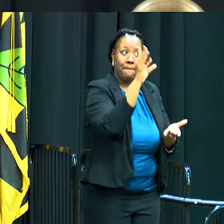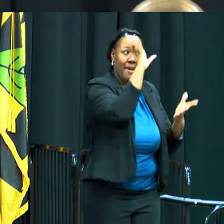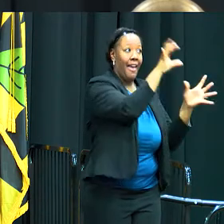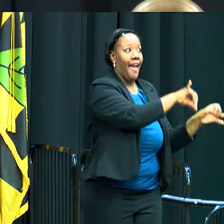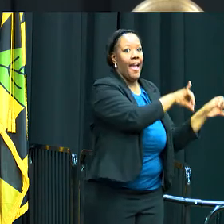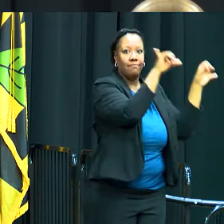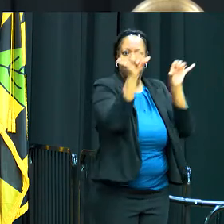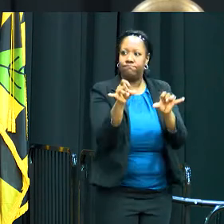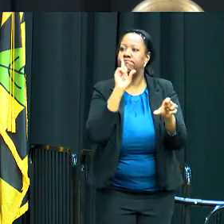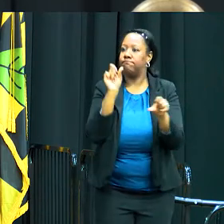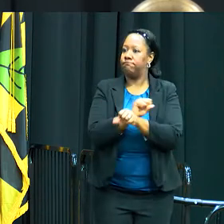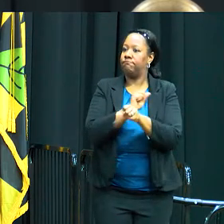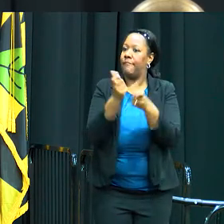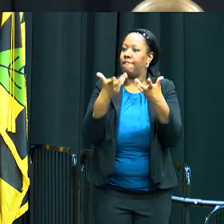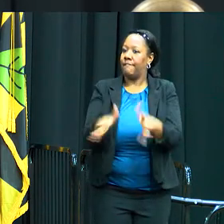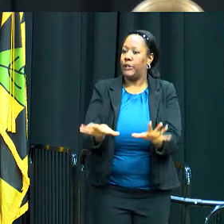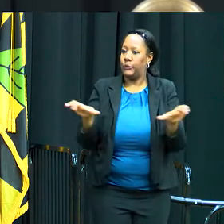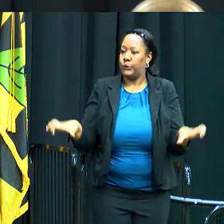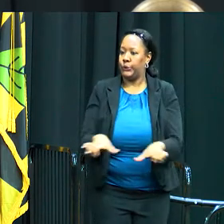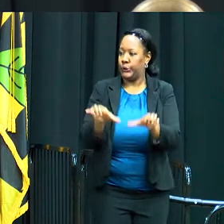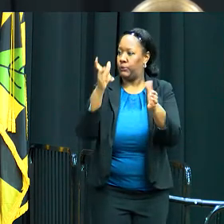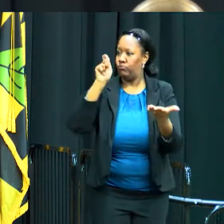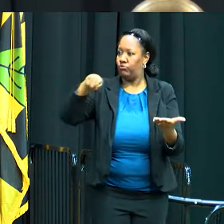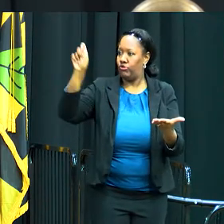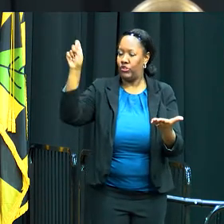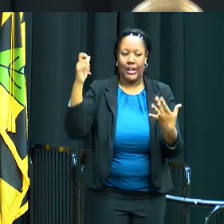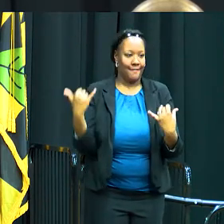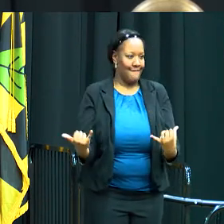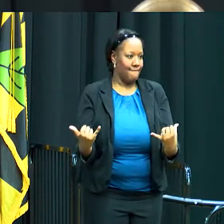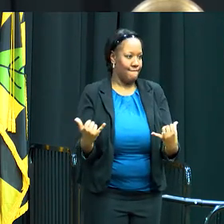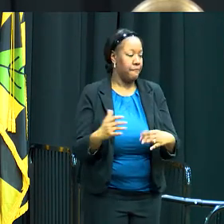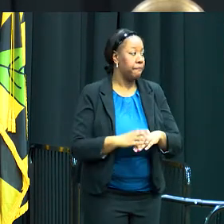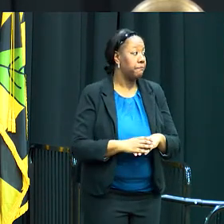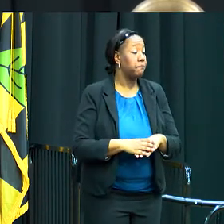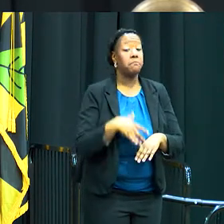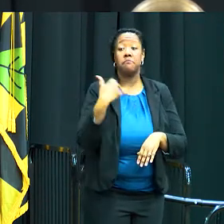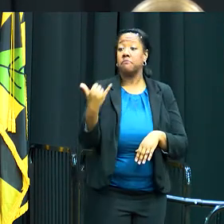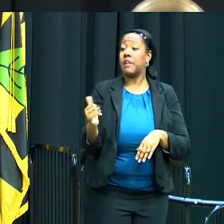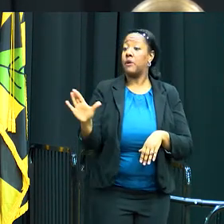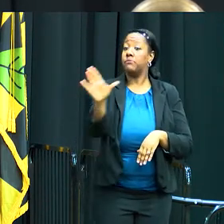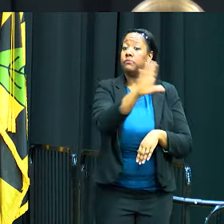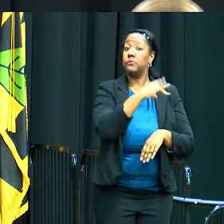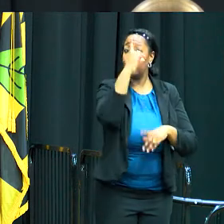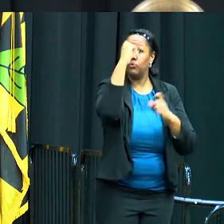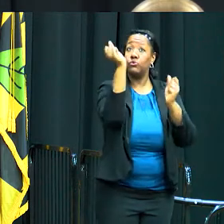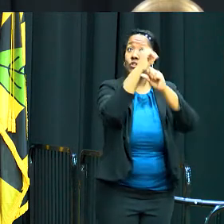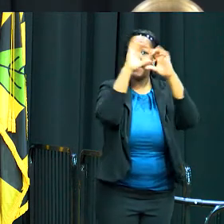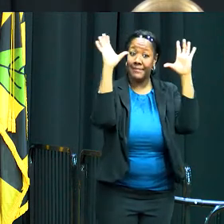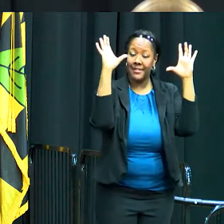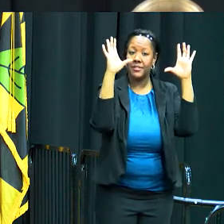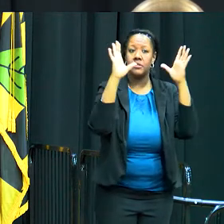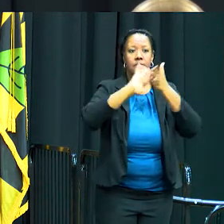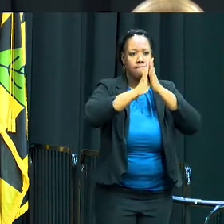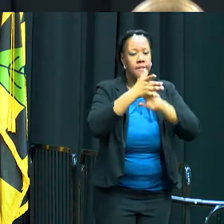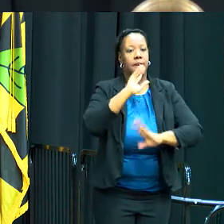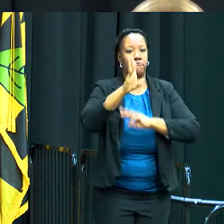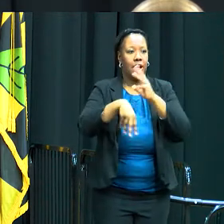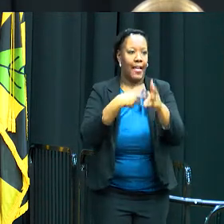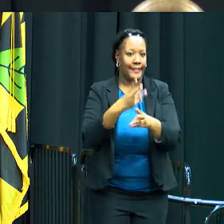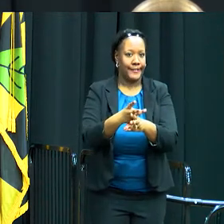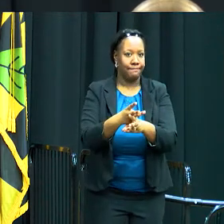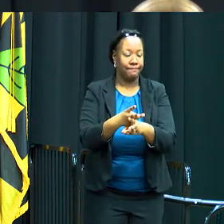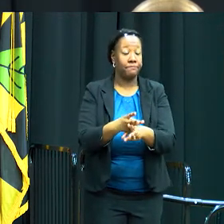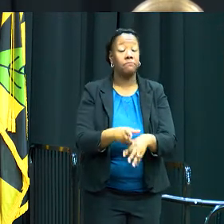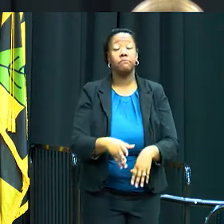dream became a reality here today. Now it's time to take your dreams and make them a reality. On behalf